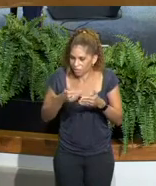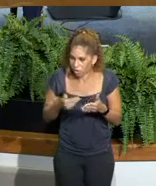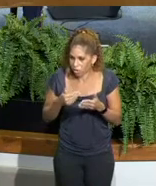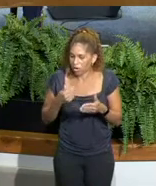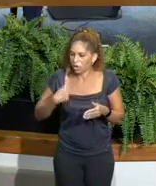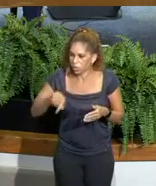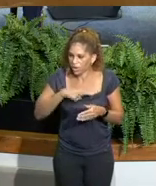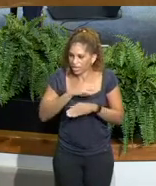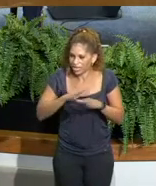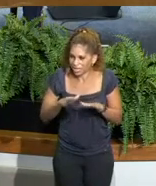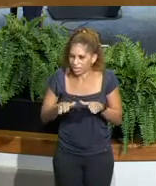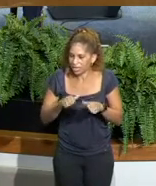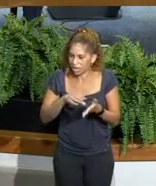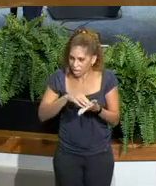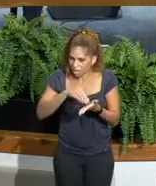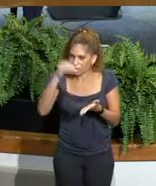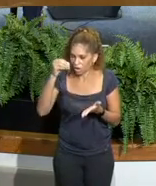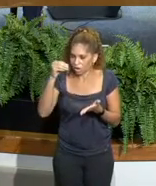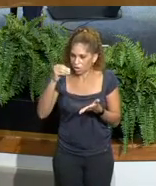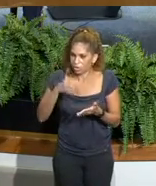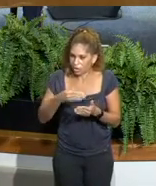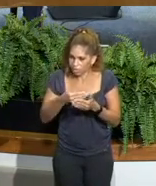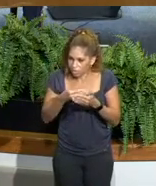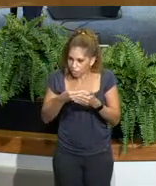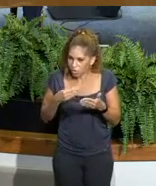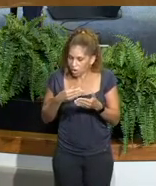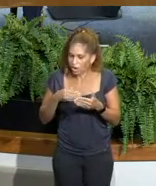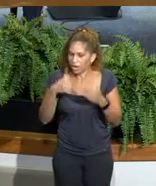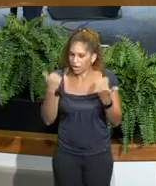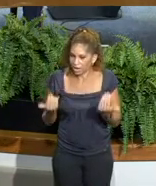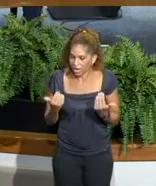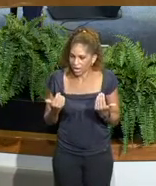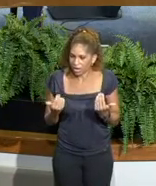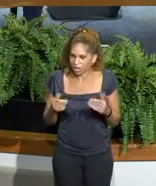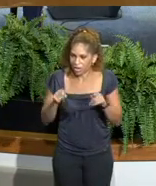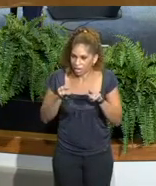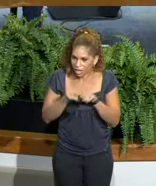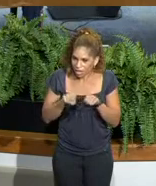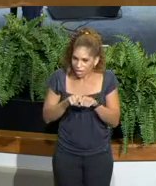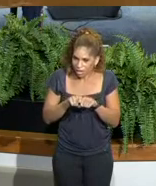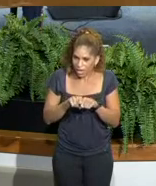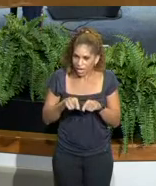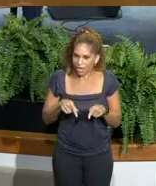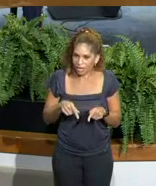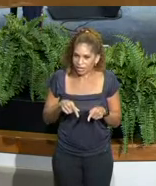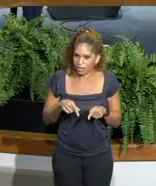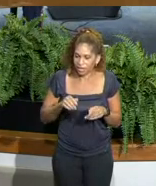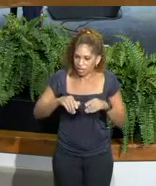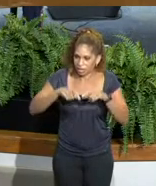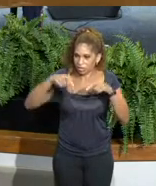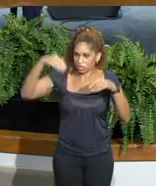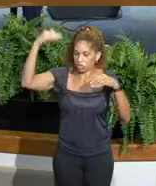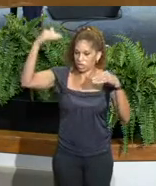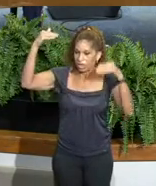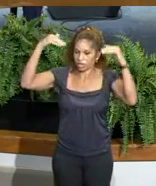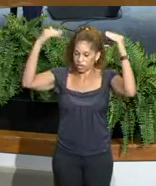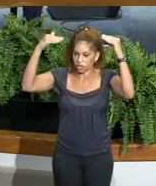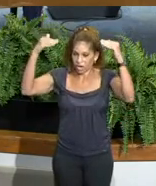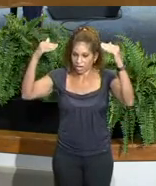didn't learn the lessons when we saw it before, and now, like Goliath's cousin, it has risen up again.